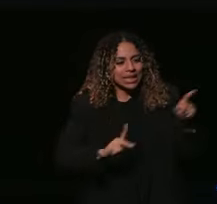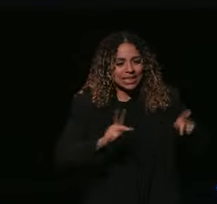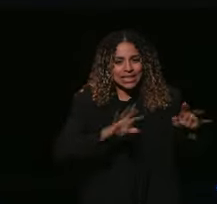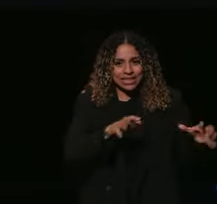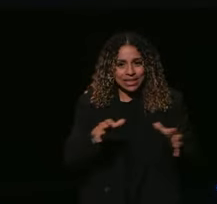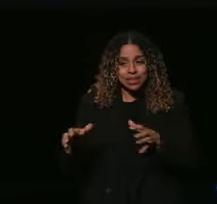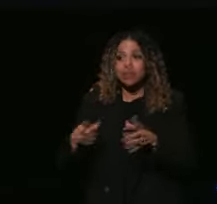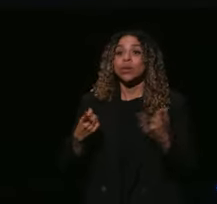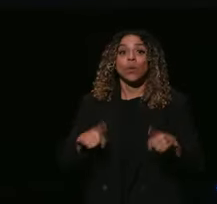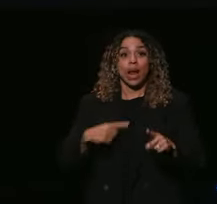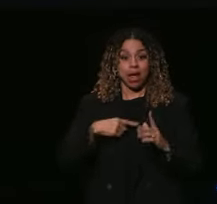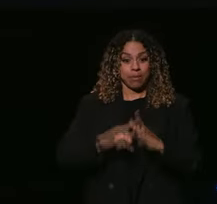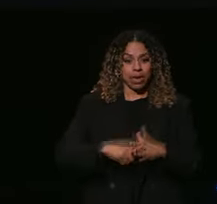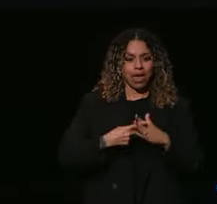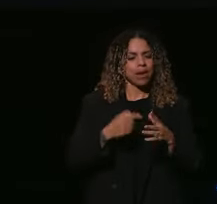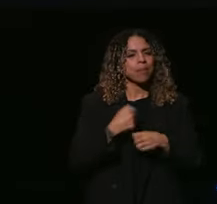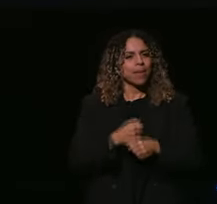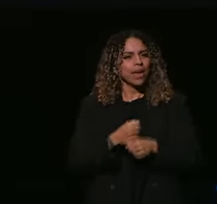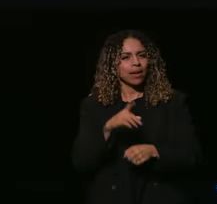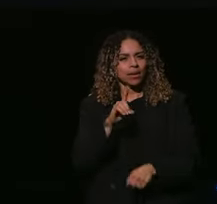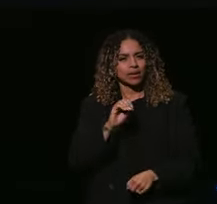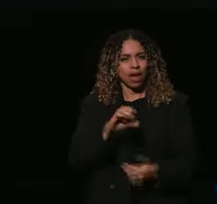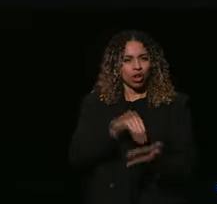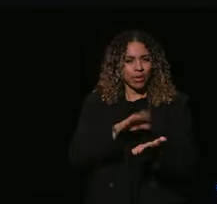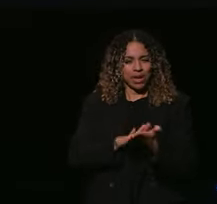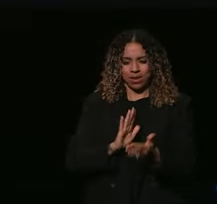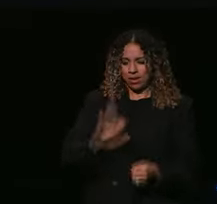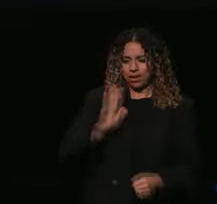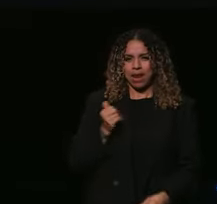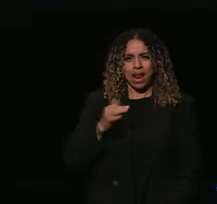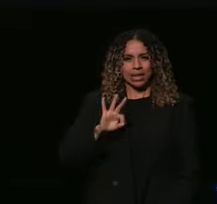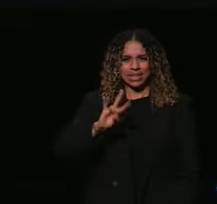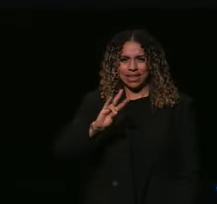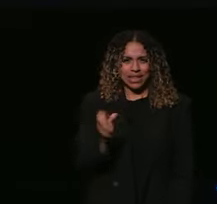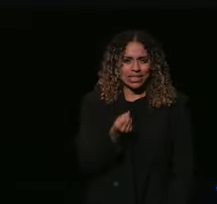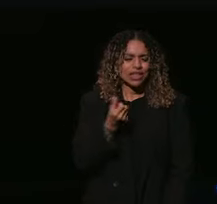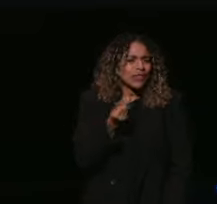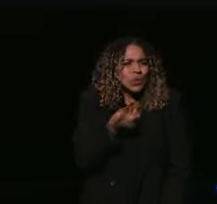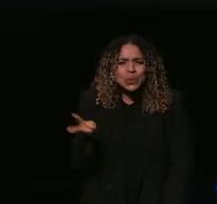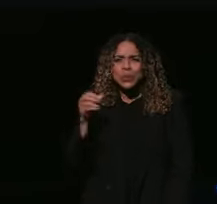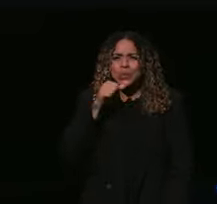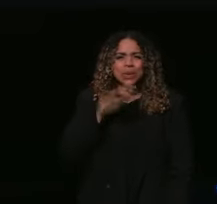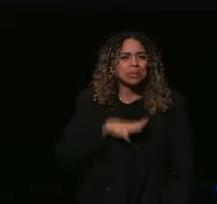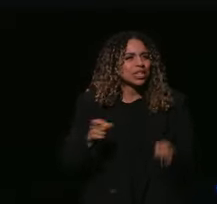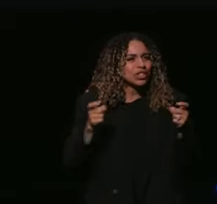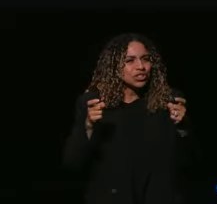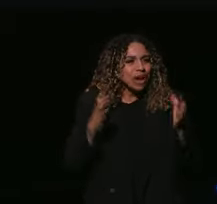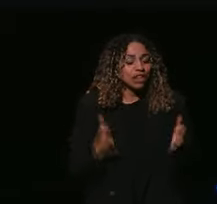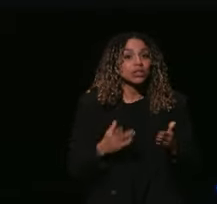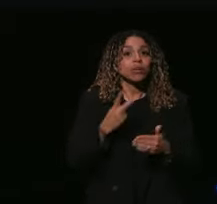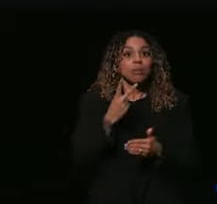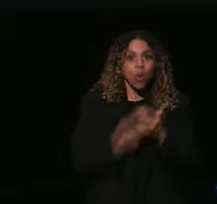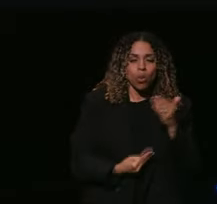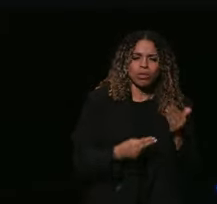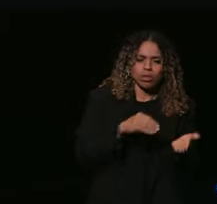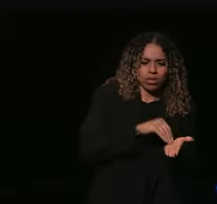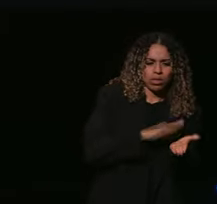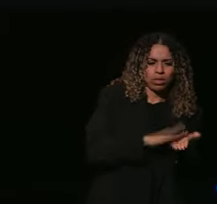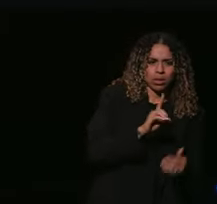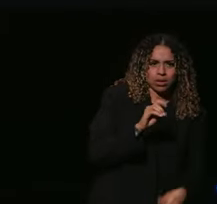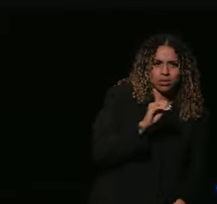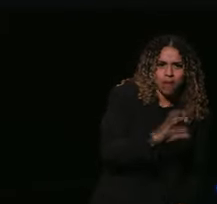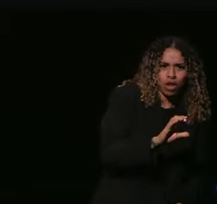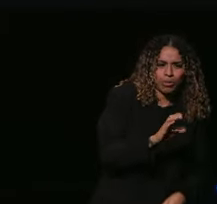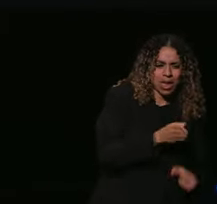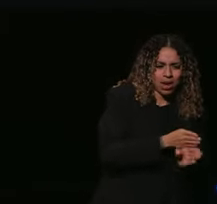I began making documentaries back in the 70s, there were very few women directors, both in documentary or